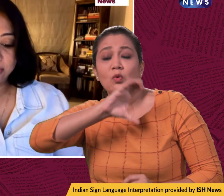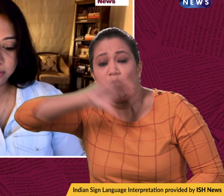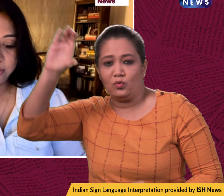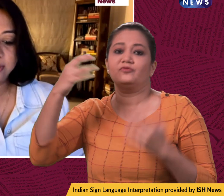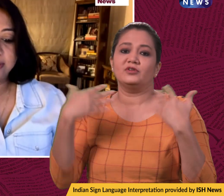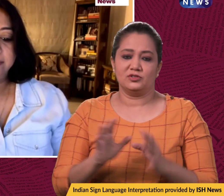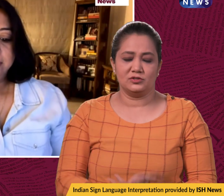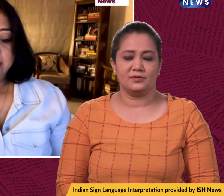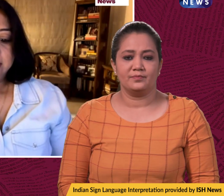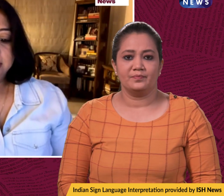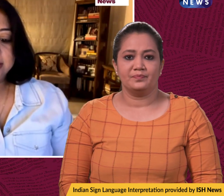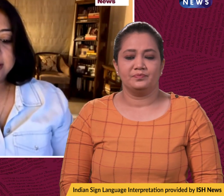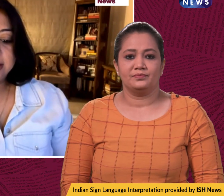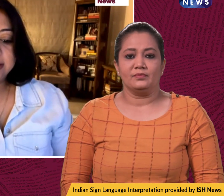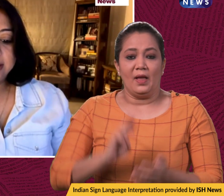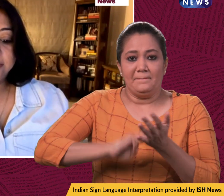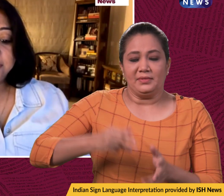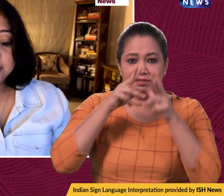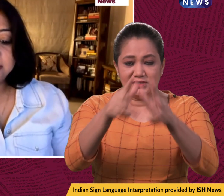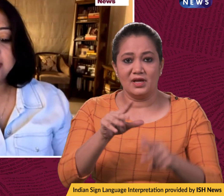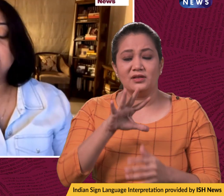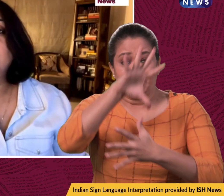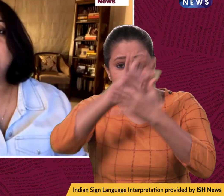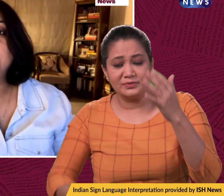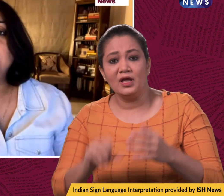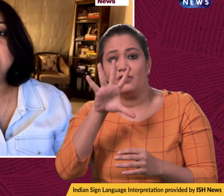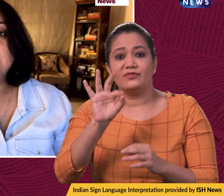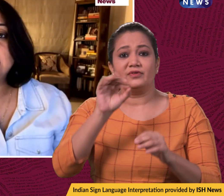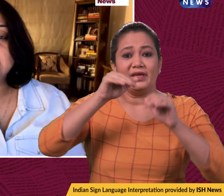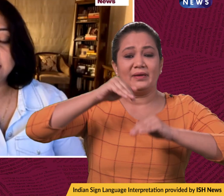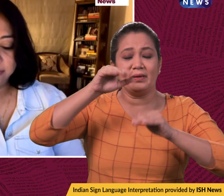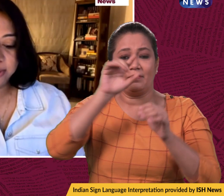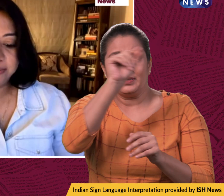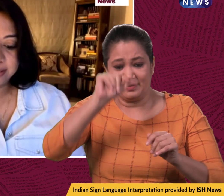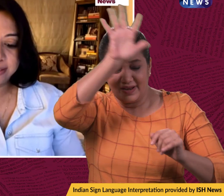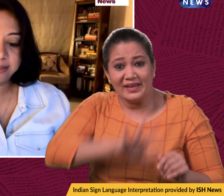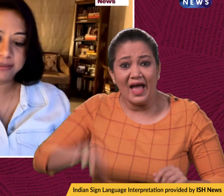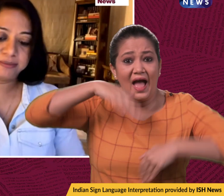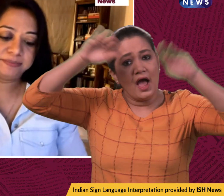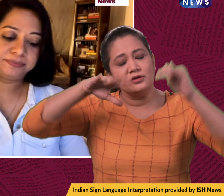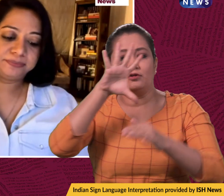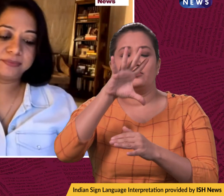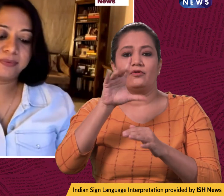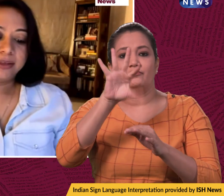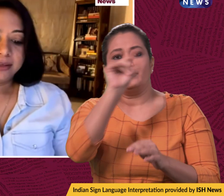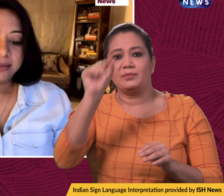crore doses. The minister said that 50% of Indian adults are fully vaccinated.